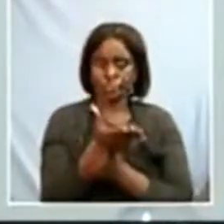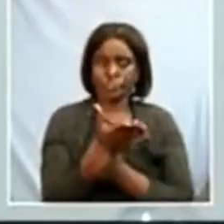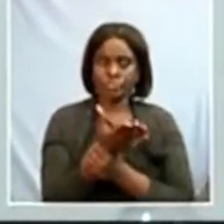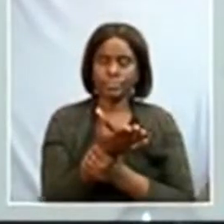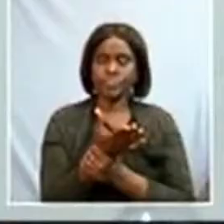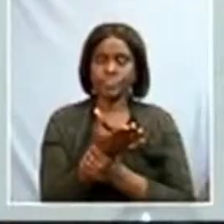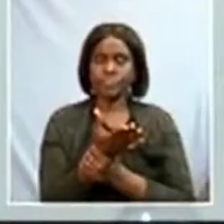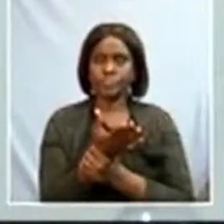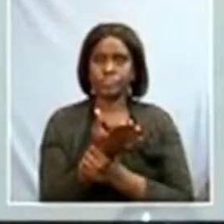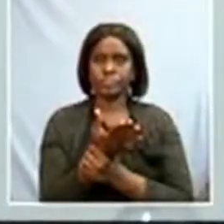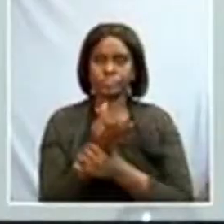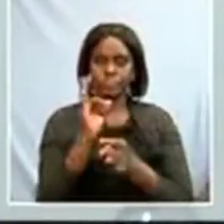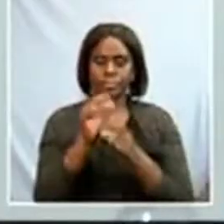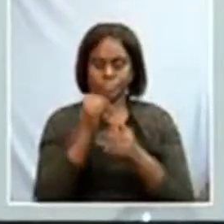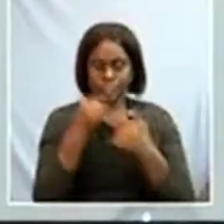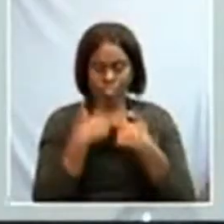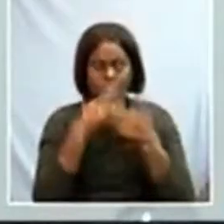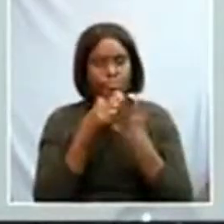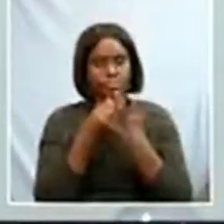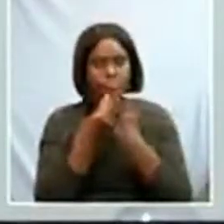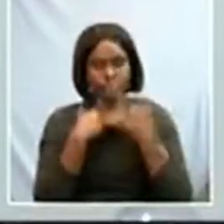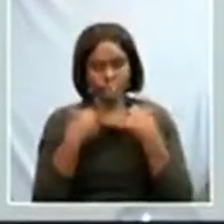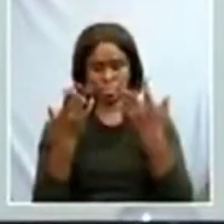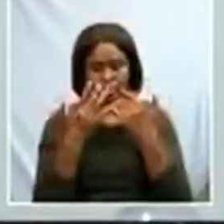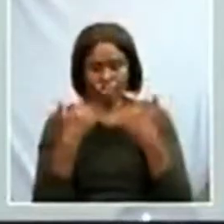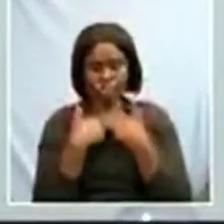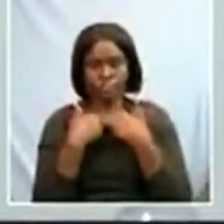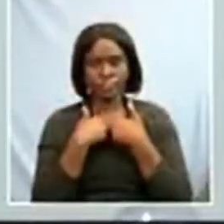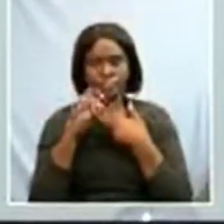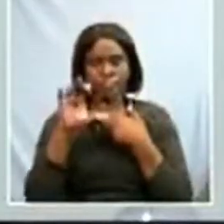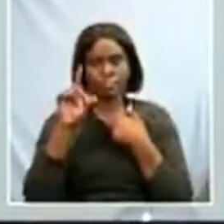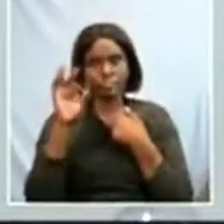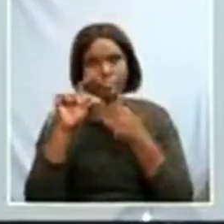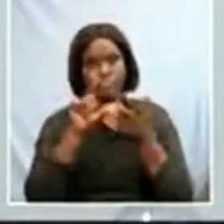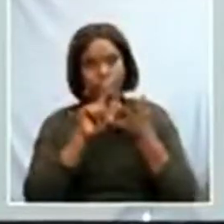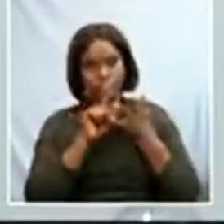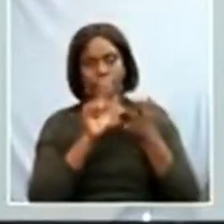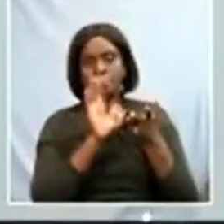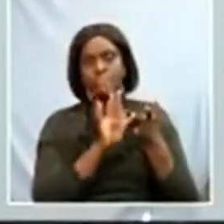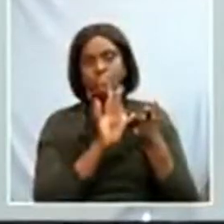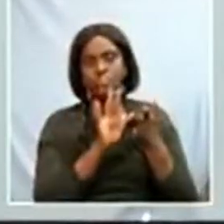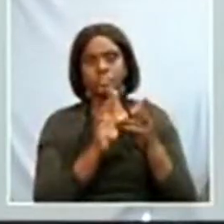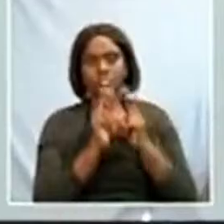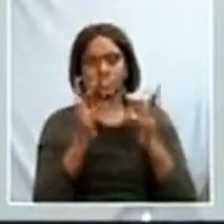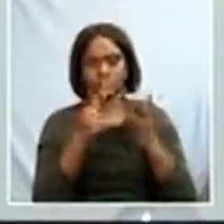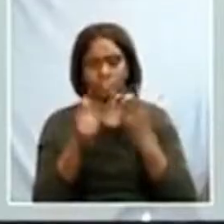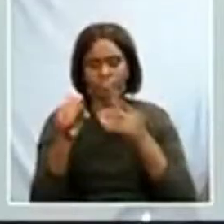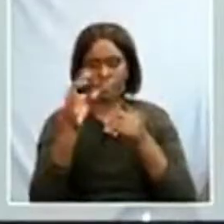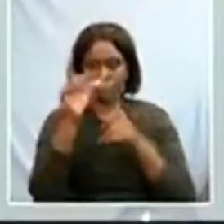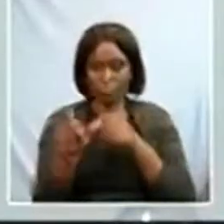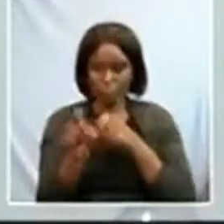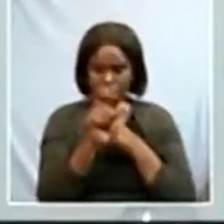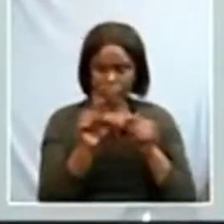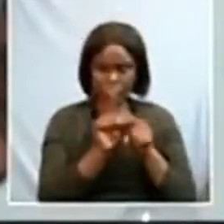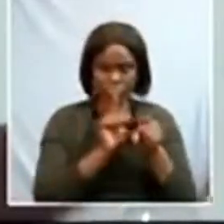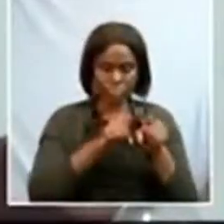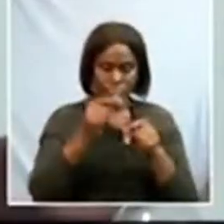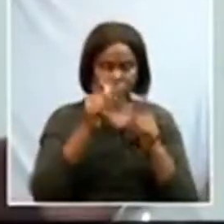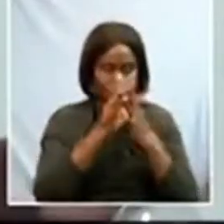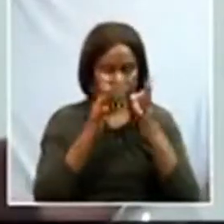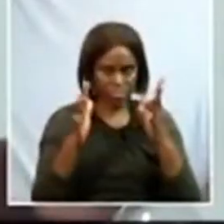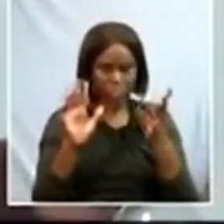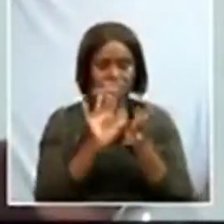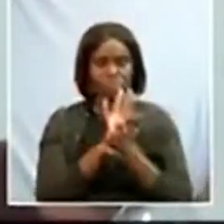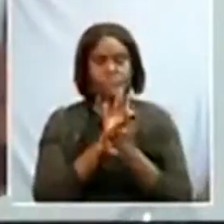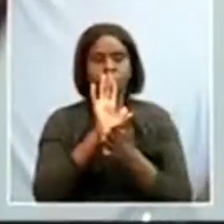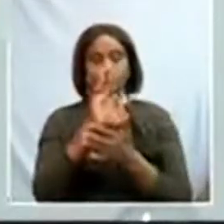if they don't have capital, there's the CDF loan component. so that that individual is able to expand their